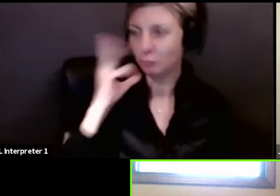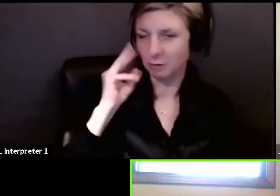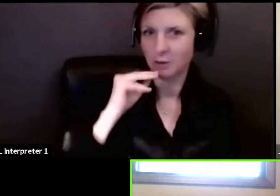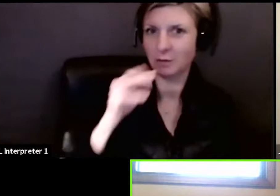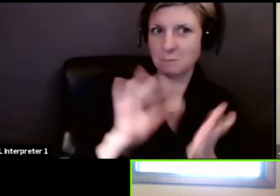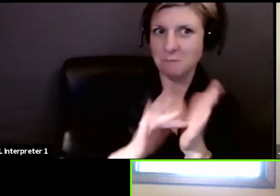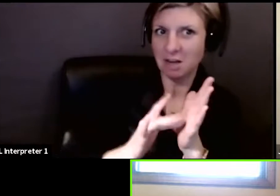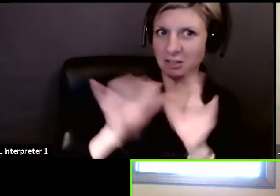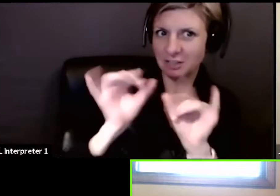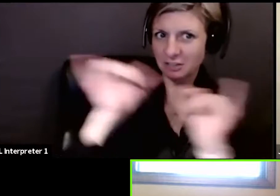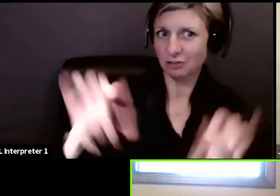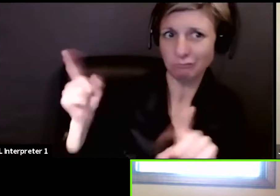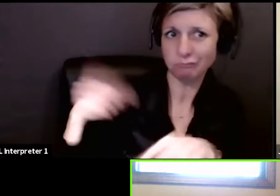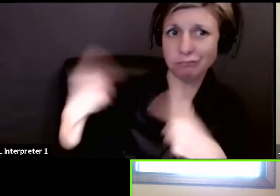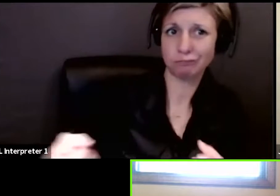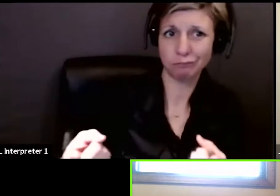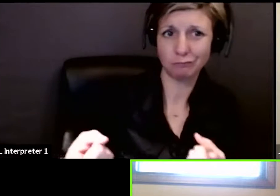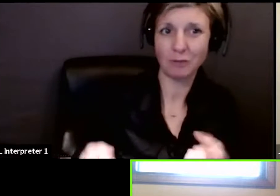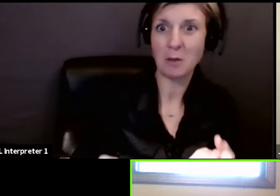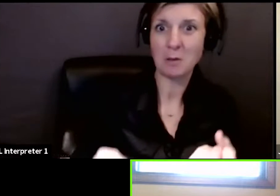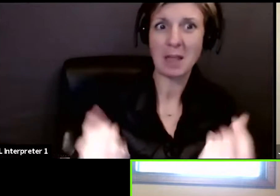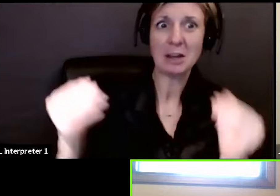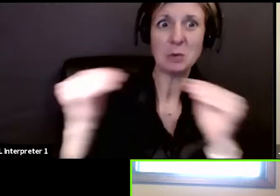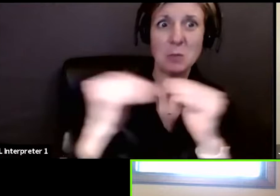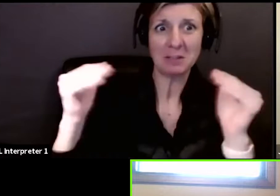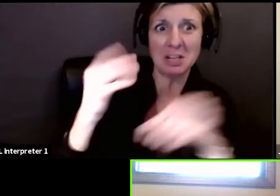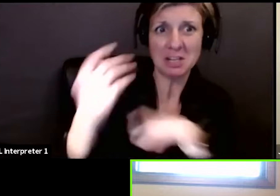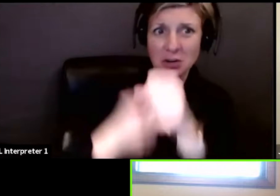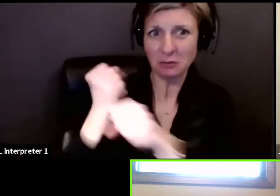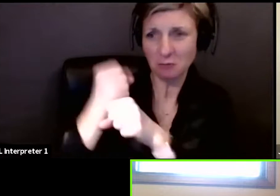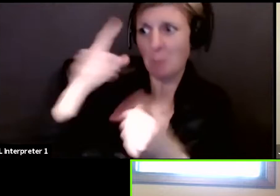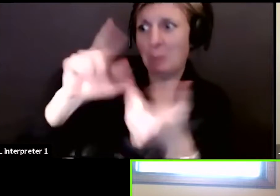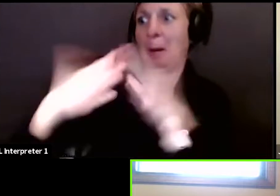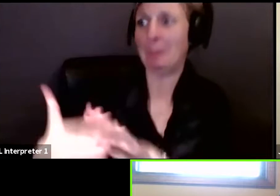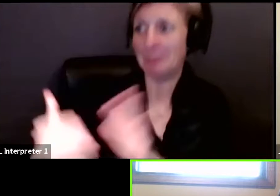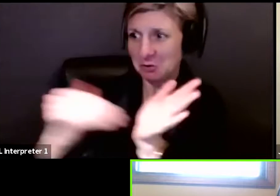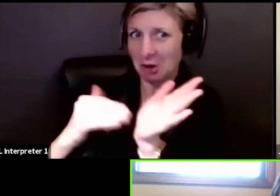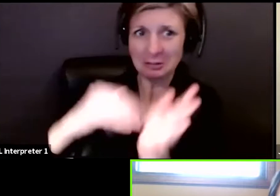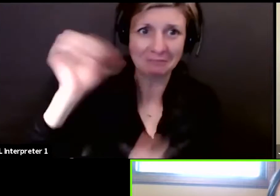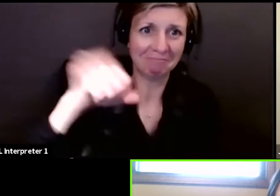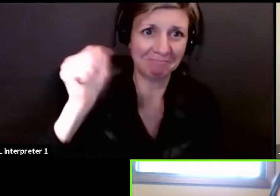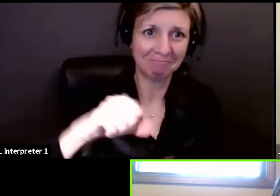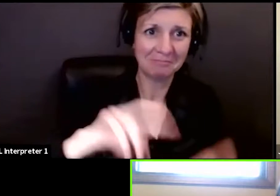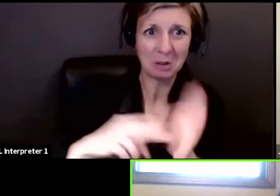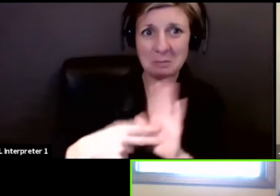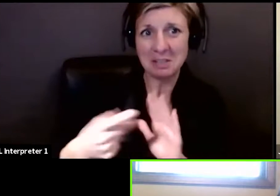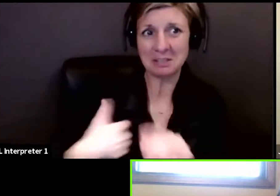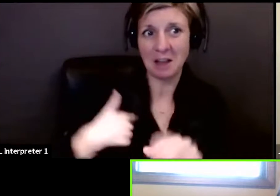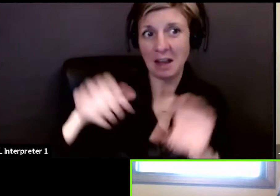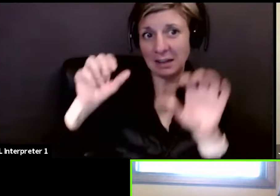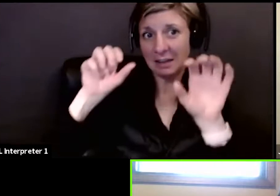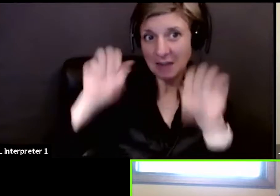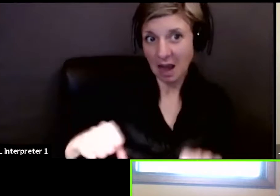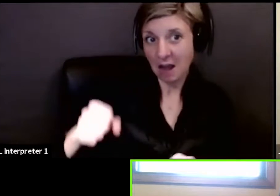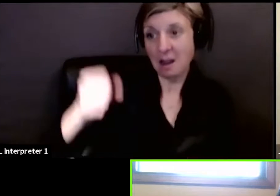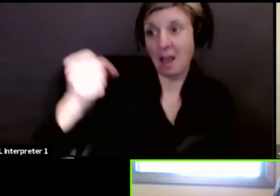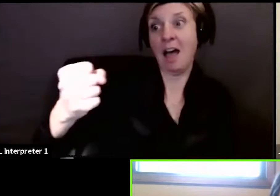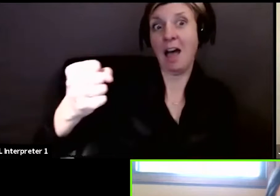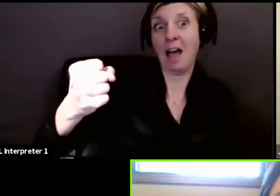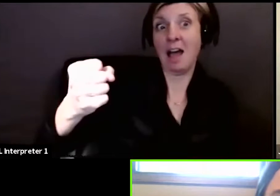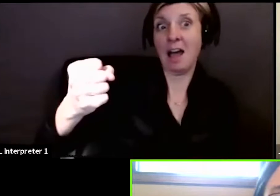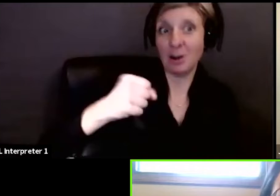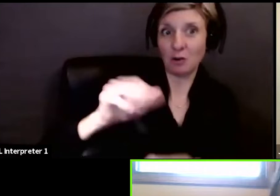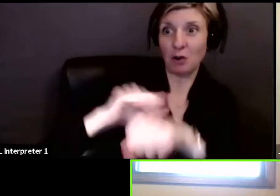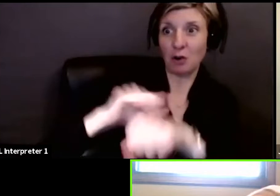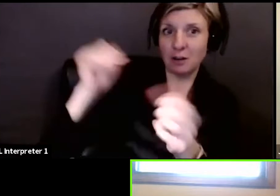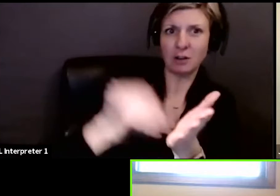takes to become a doctor, so that I can get a doctor. Where's my degree,